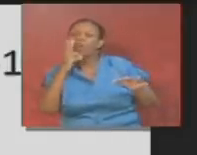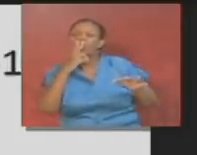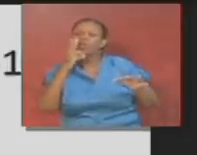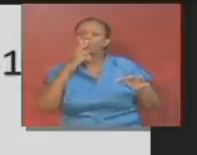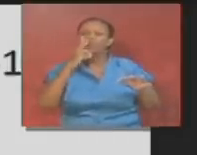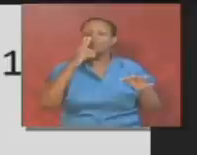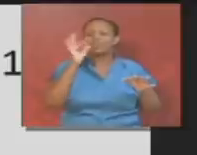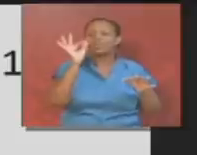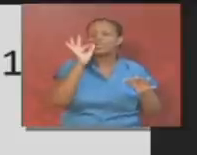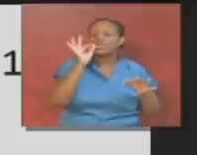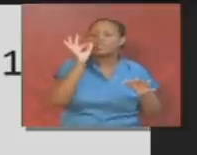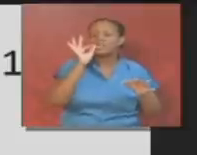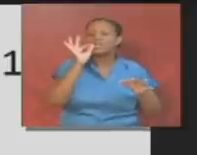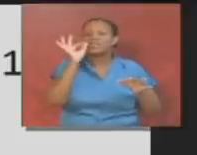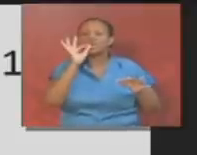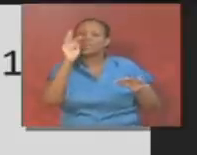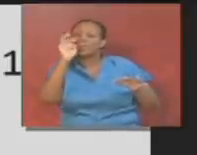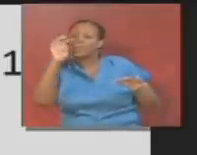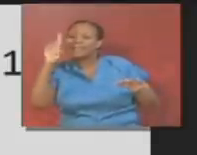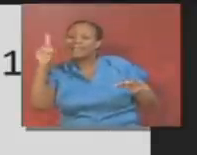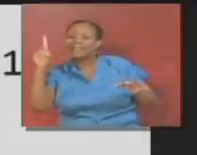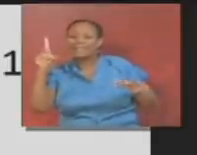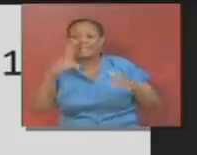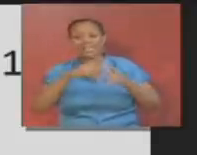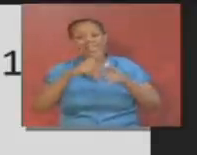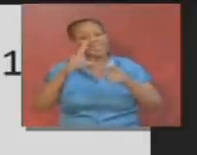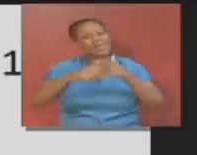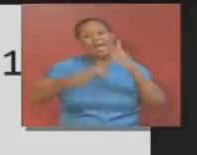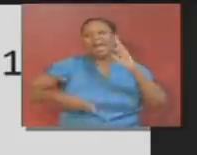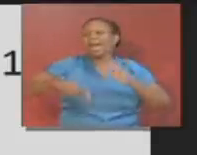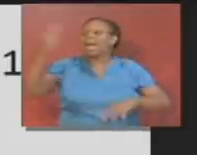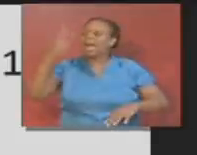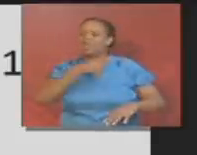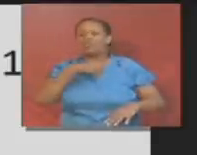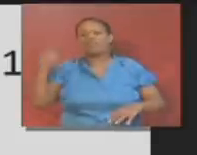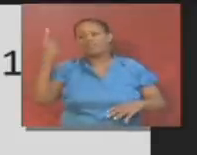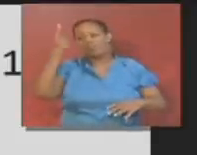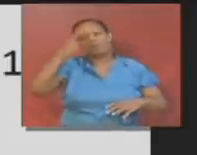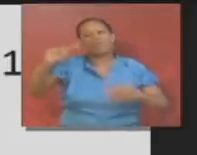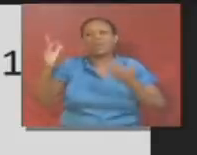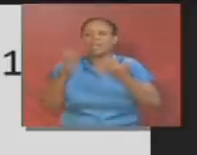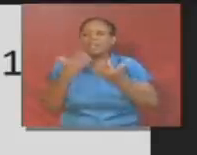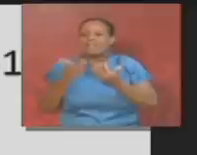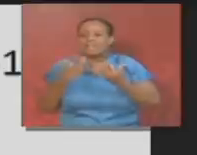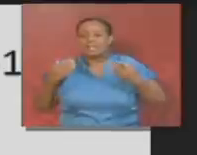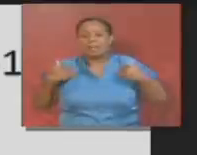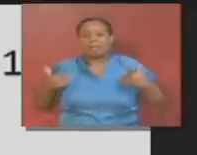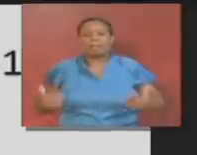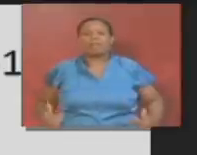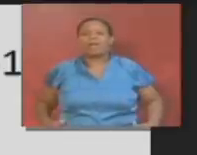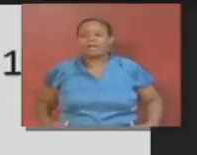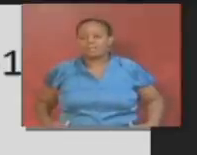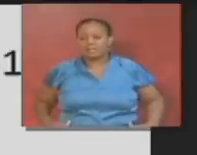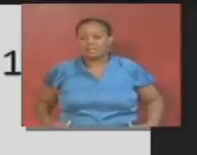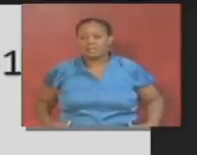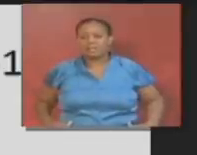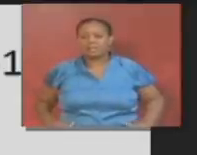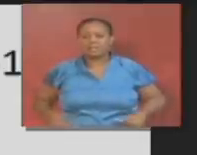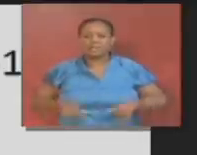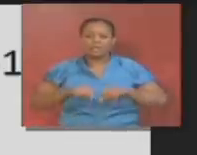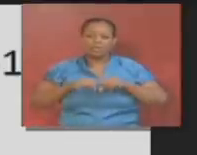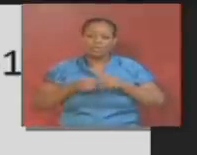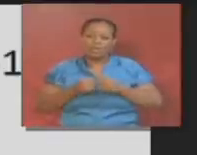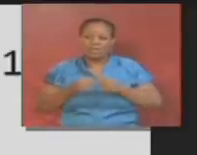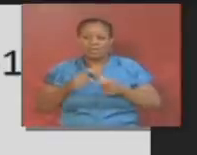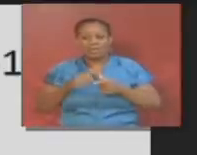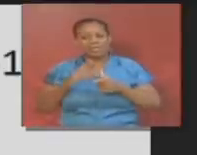share cigarettes, and the mere habit of smoking, you put your hand towards your face, you